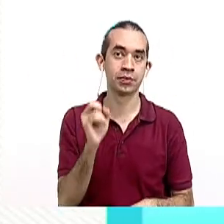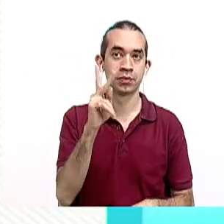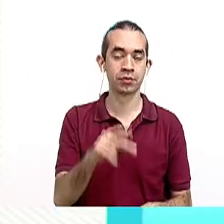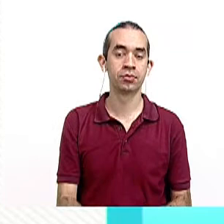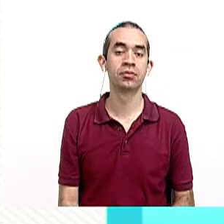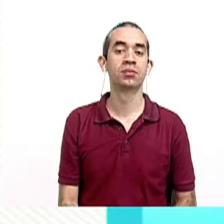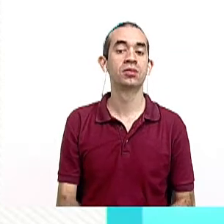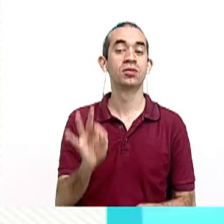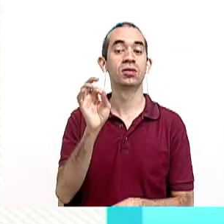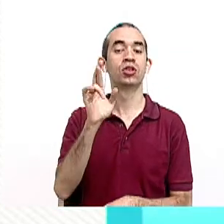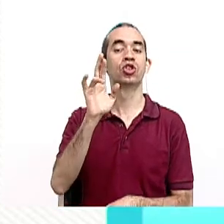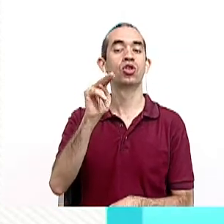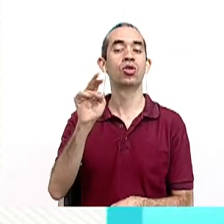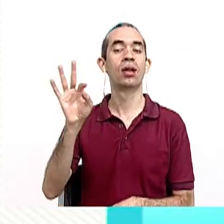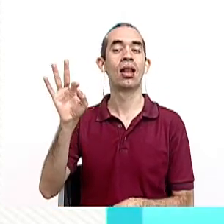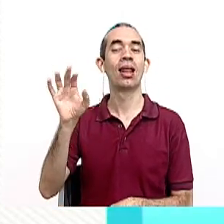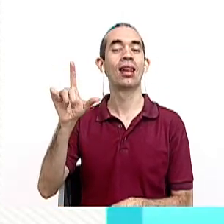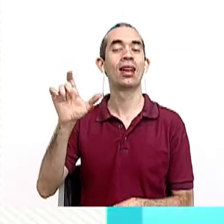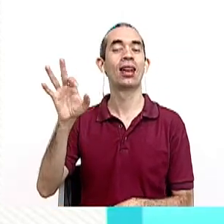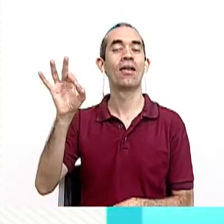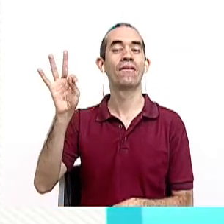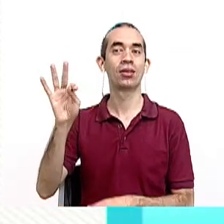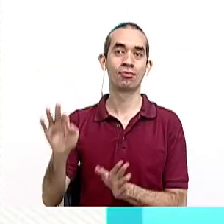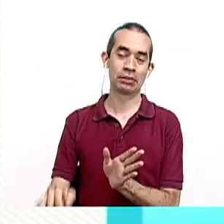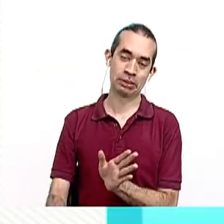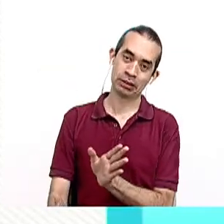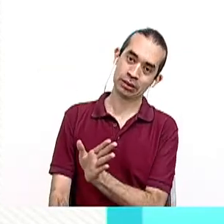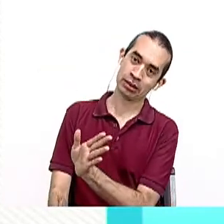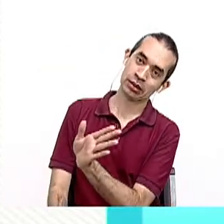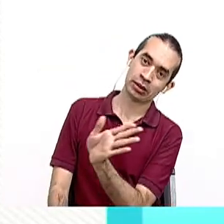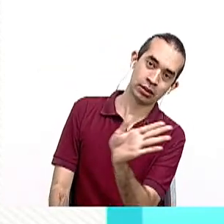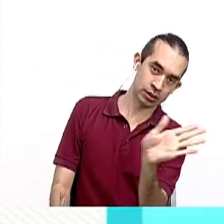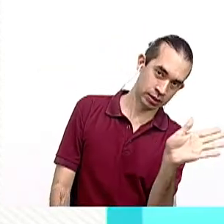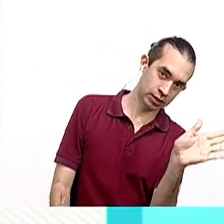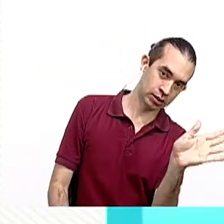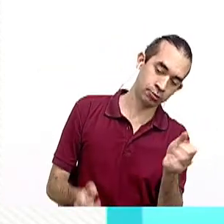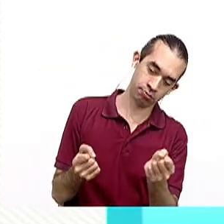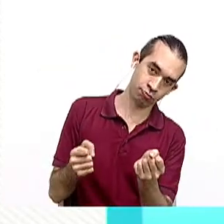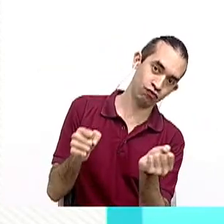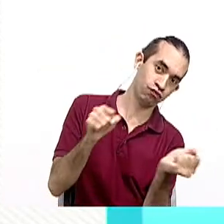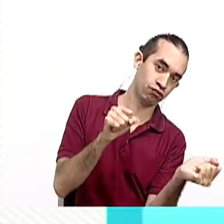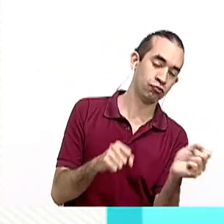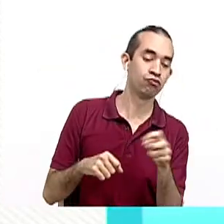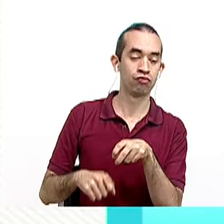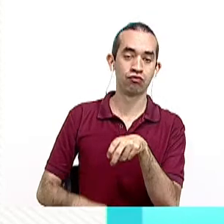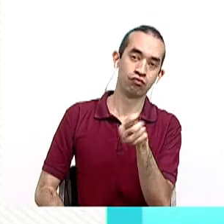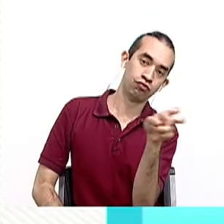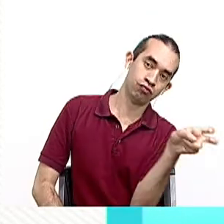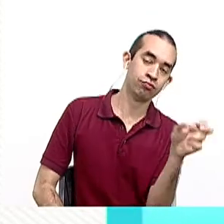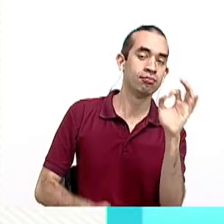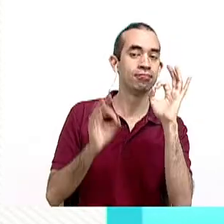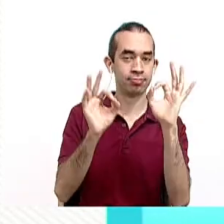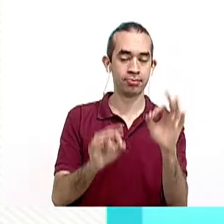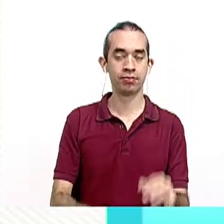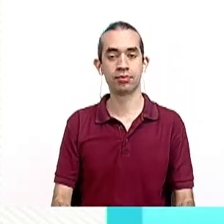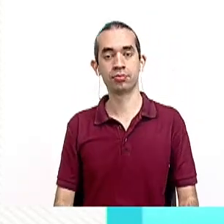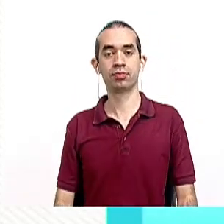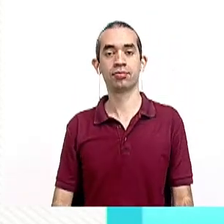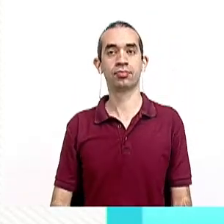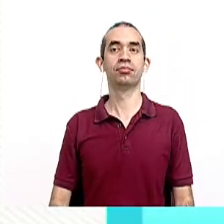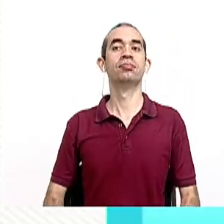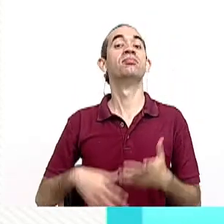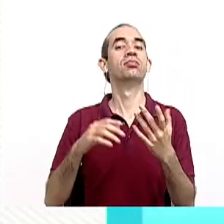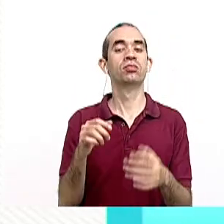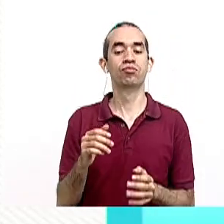it has turn left. That's right. That is turn left. Very good. Now let's continue